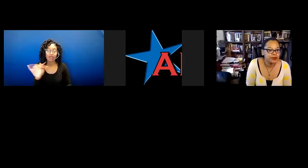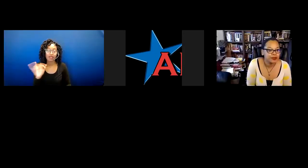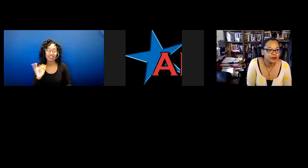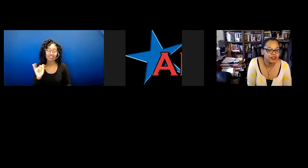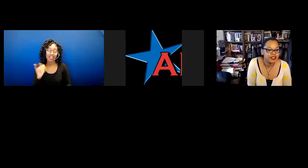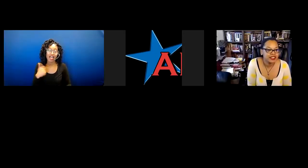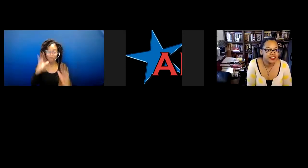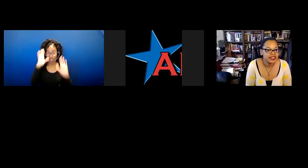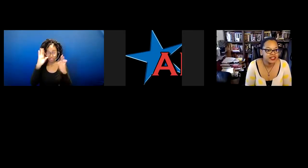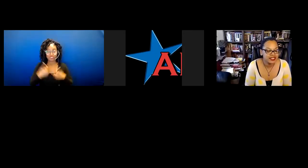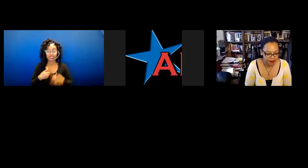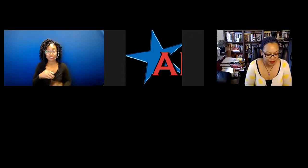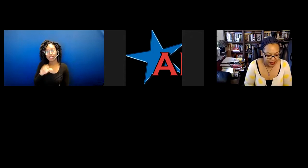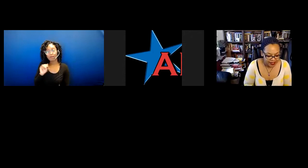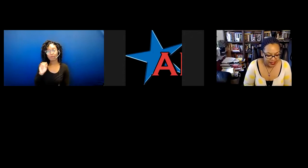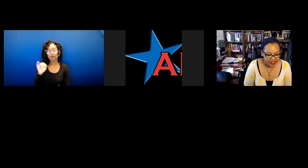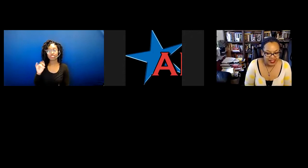multiple marginalized identities.